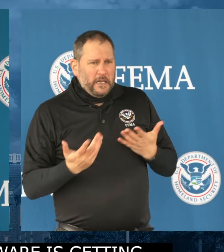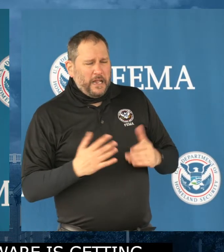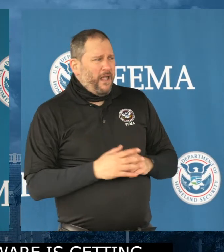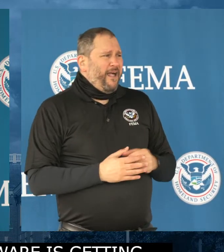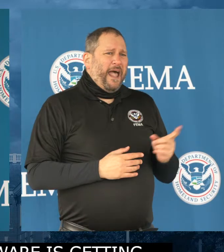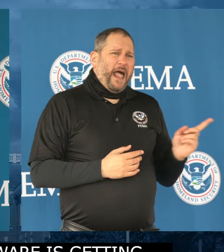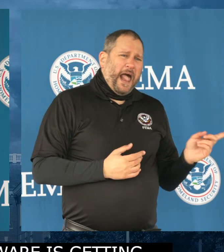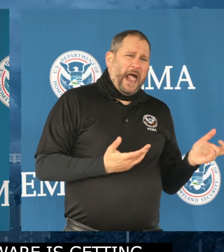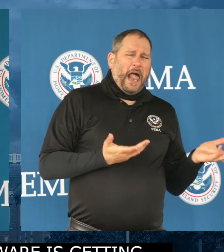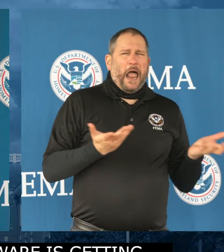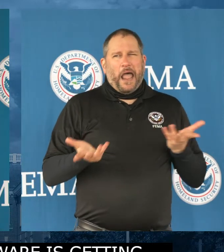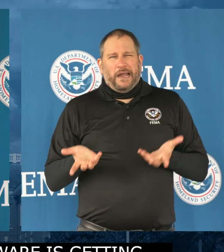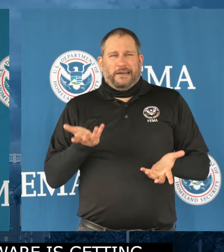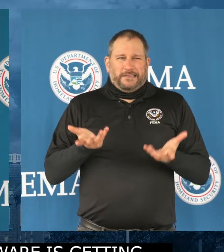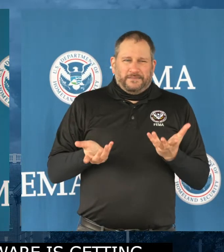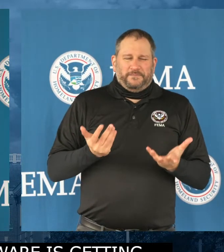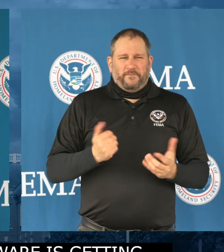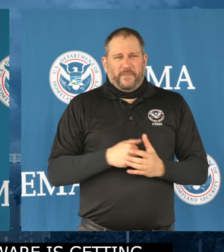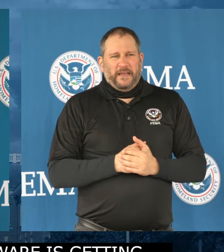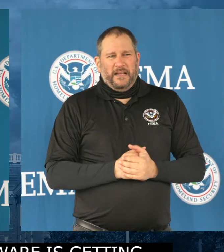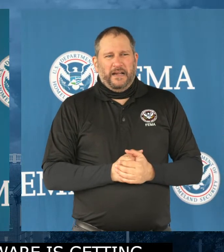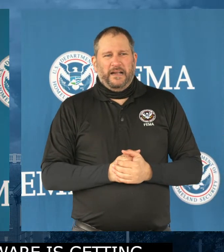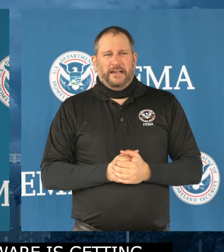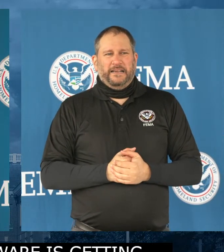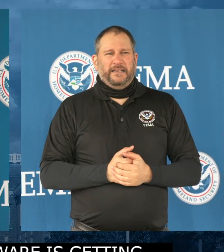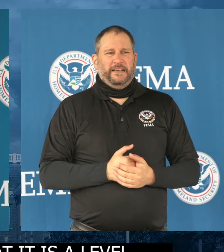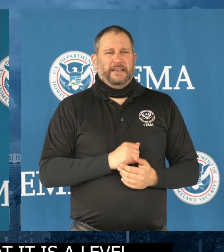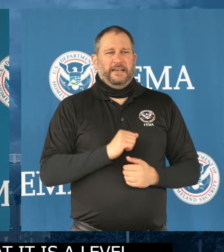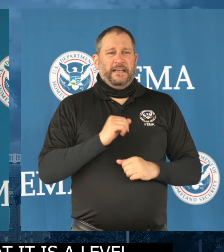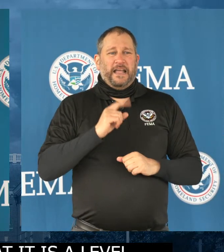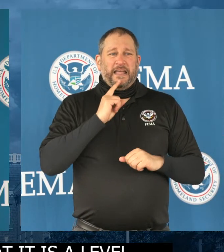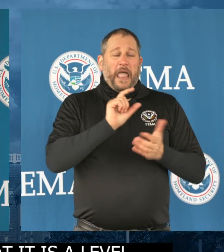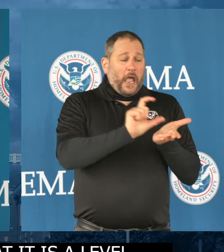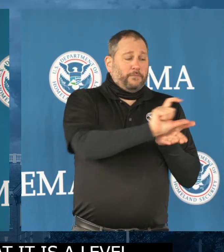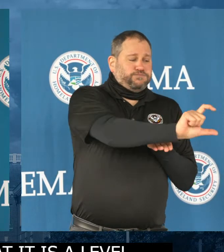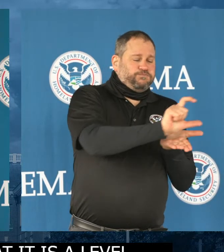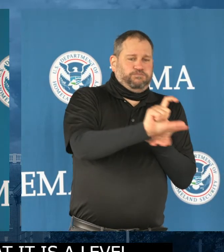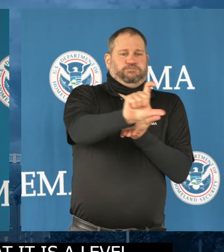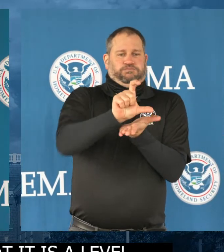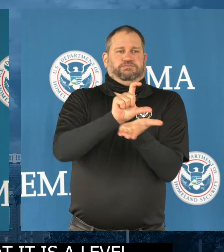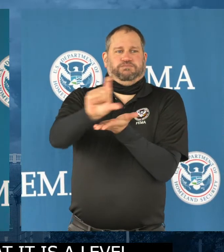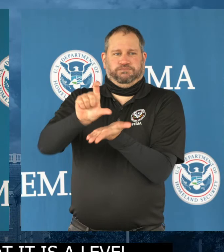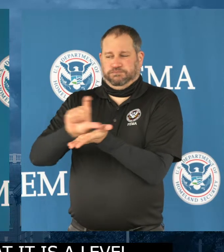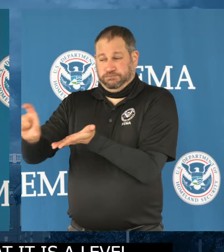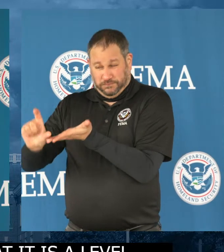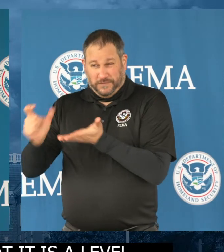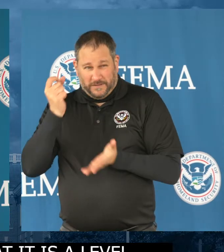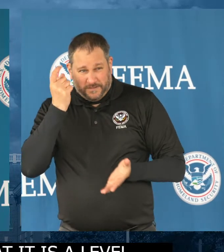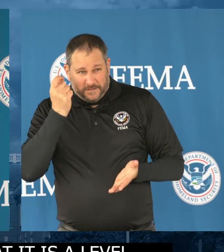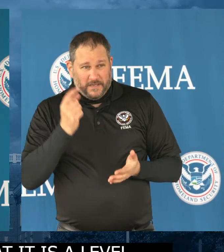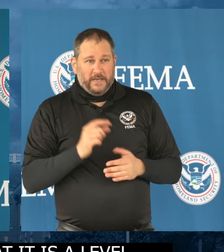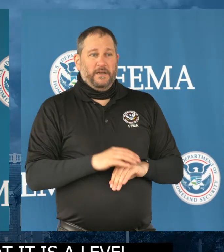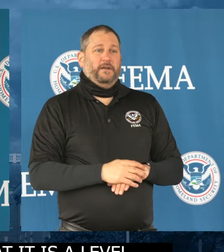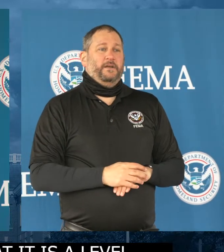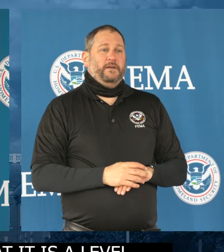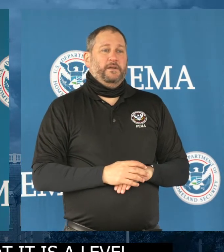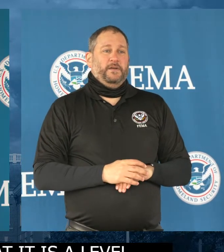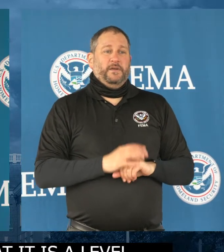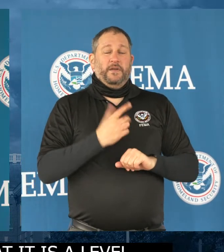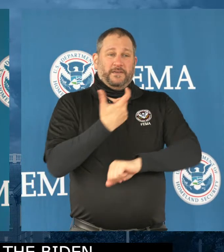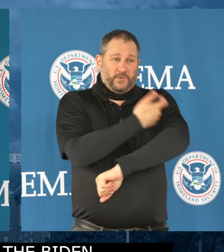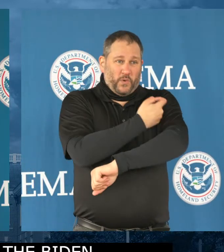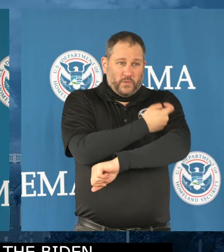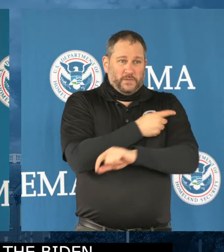No, they're allocating, as I understand it, they're allocating the doses of vaccines to